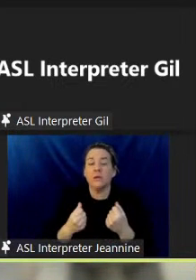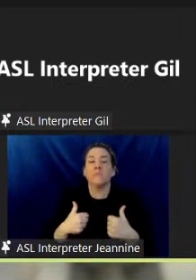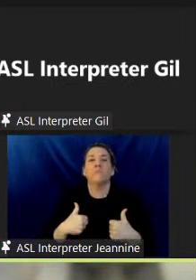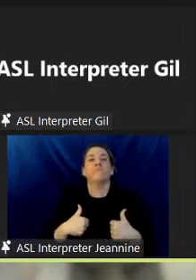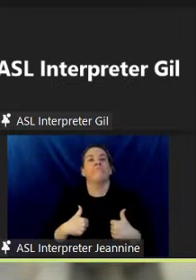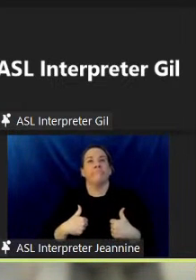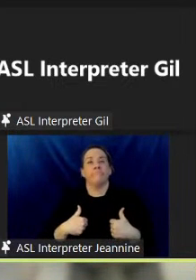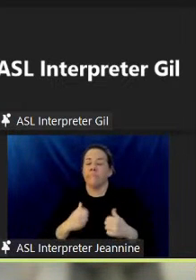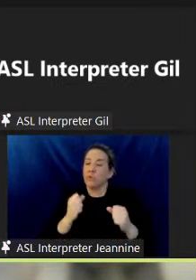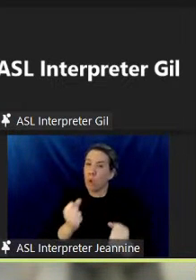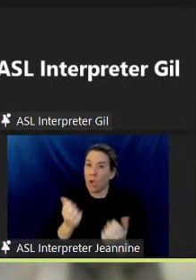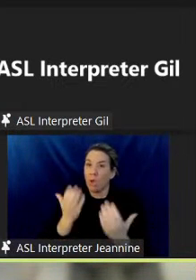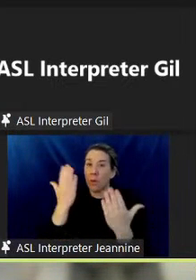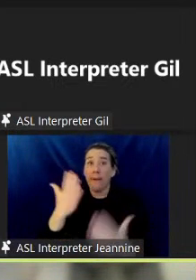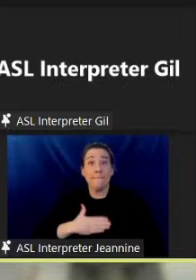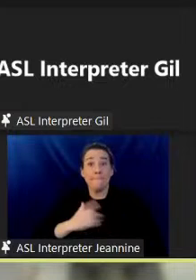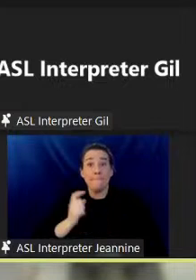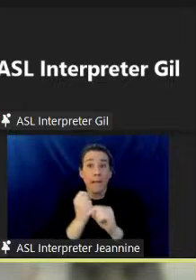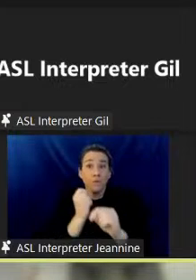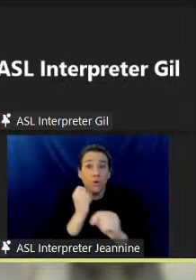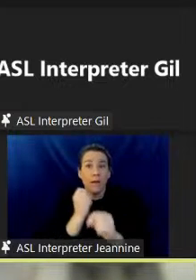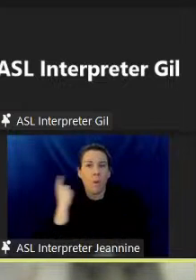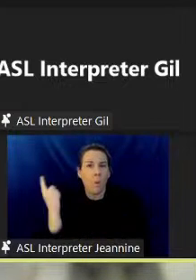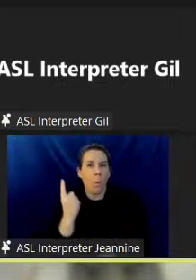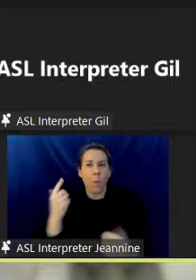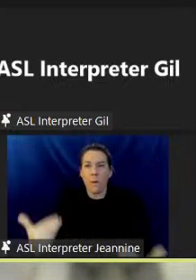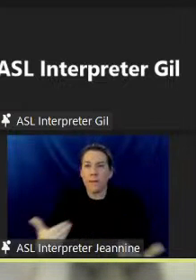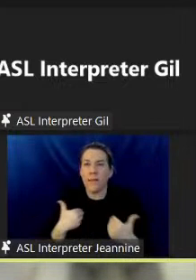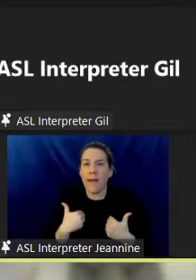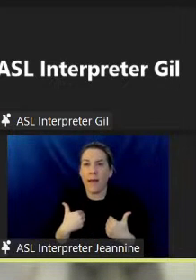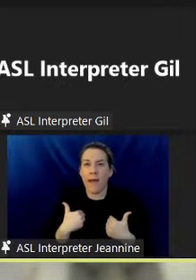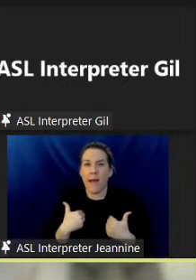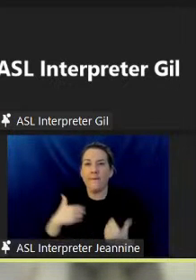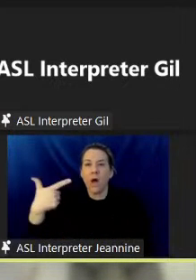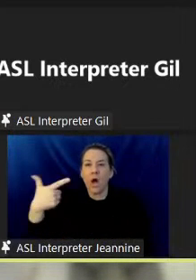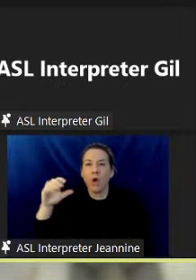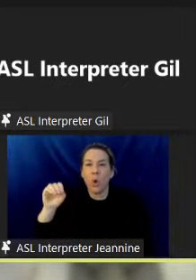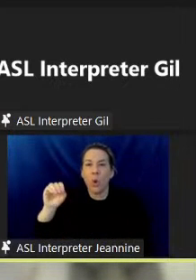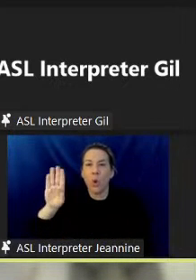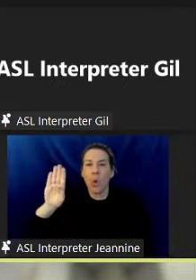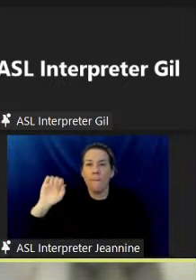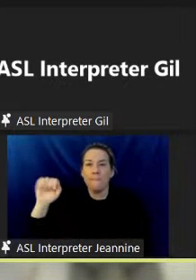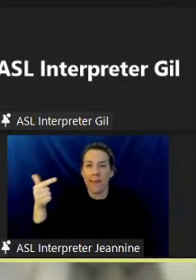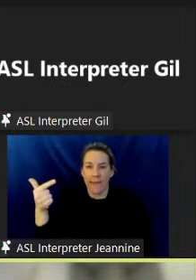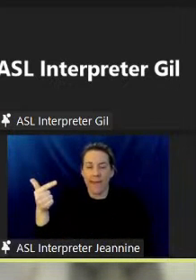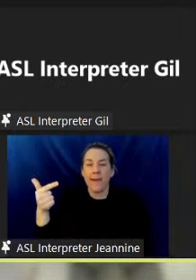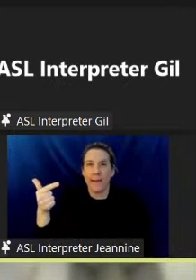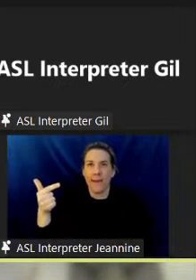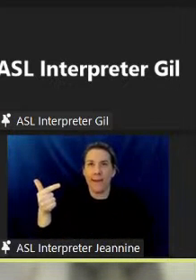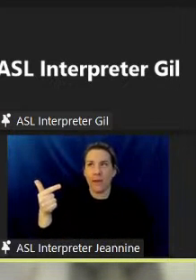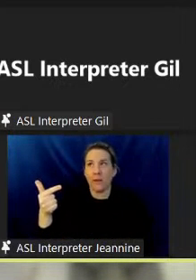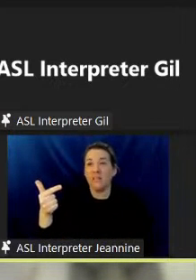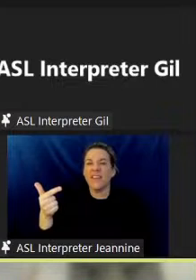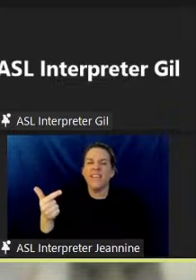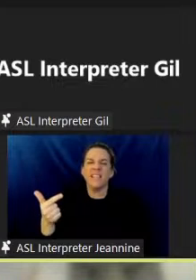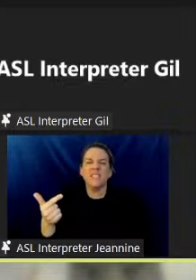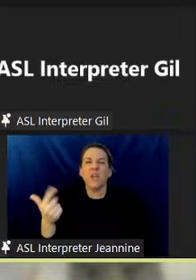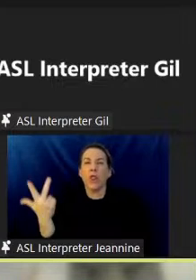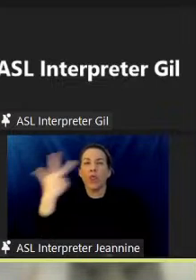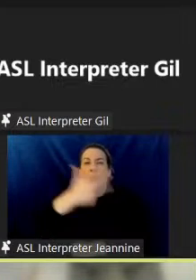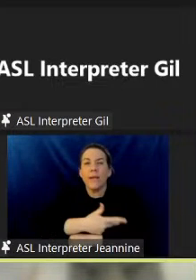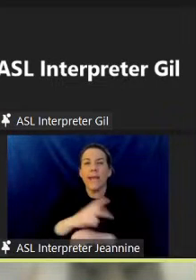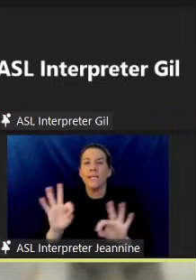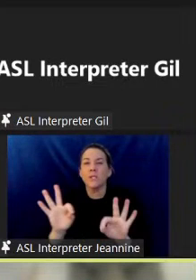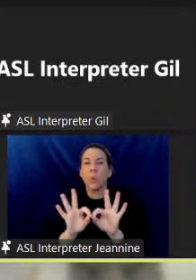highly recommend. I have in my truck all the time with me. I have what I call a go bag, and I have in there 3 days supply of emergency